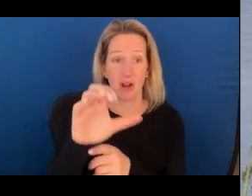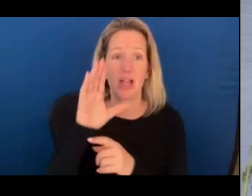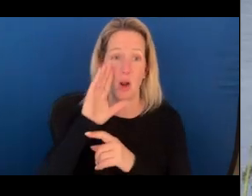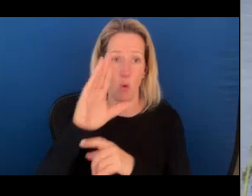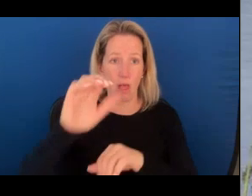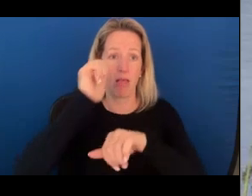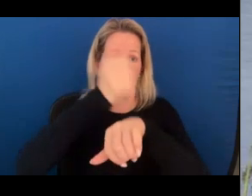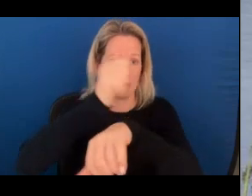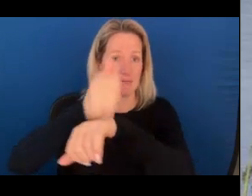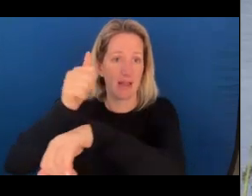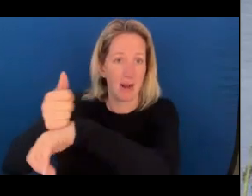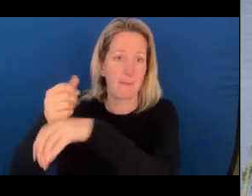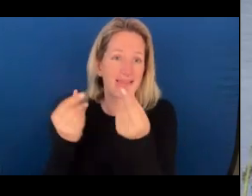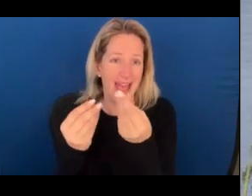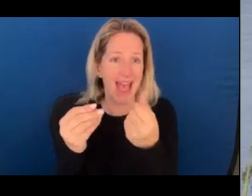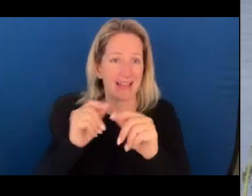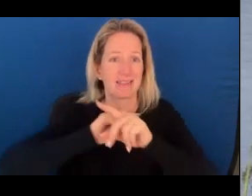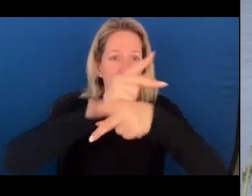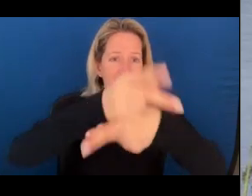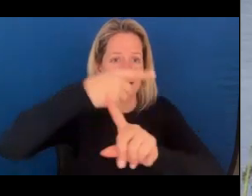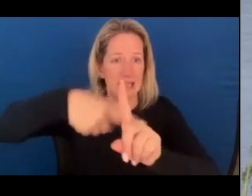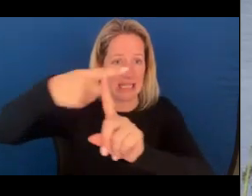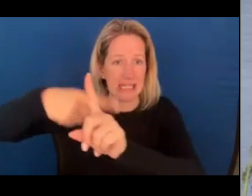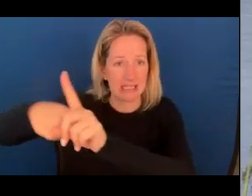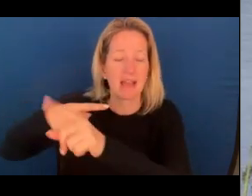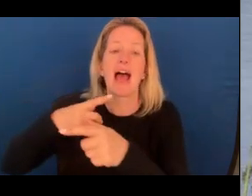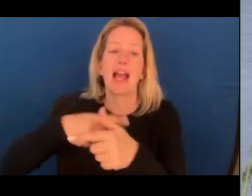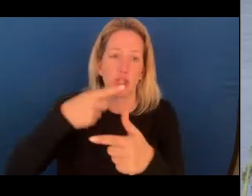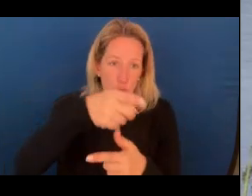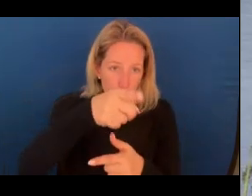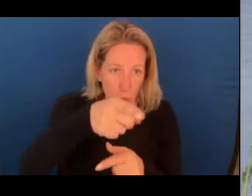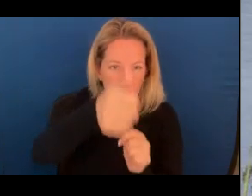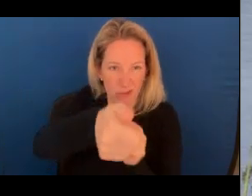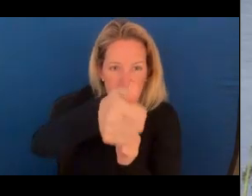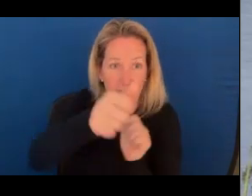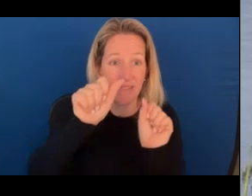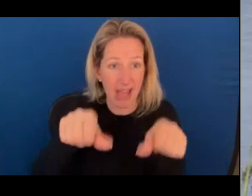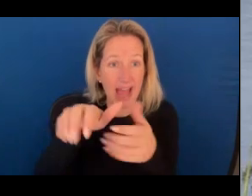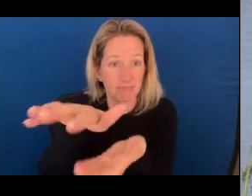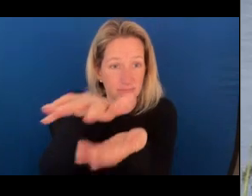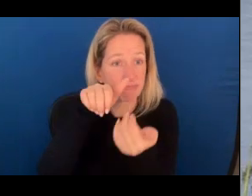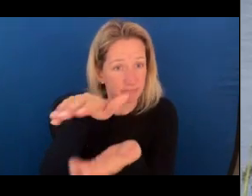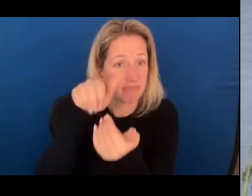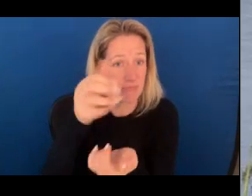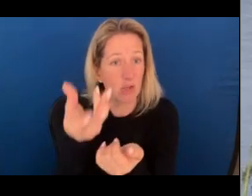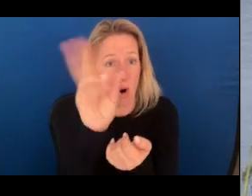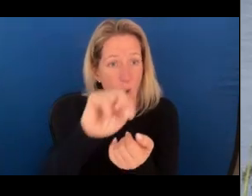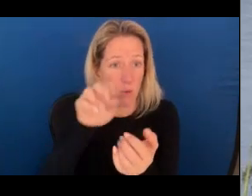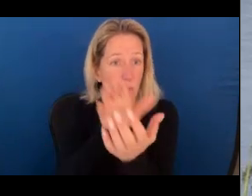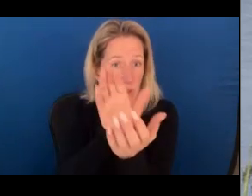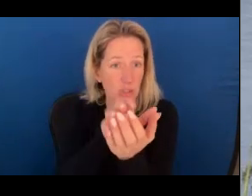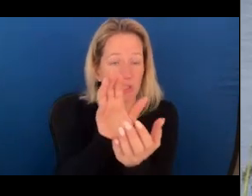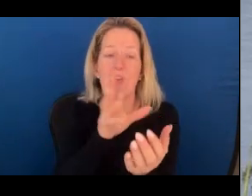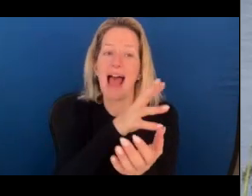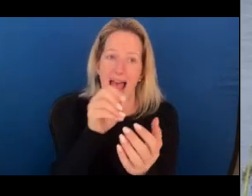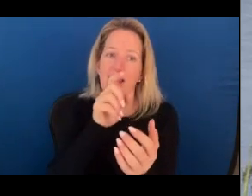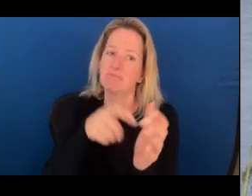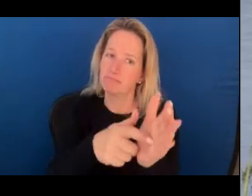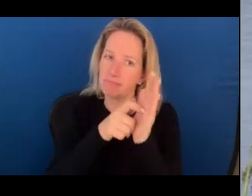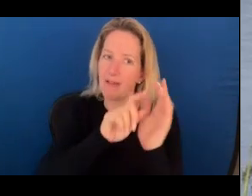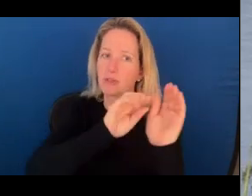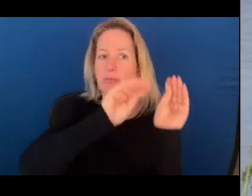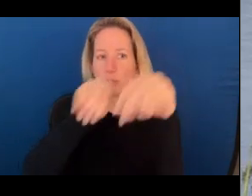number of oysters and then you have to replant to keep it rolling. So a lot of the times they'll use shell, whatever. They don't do bag shell,